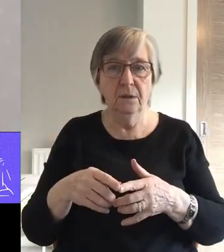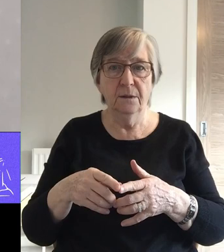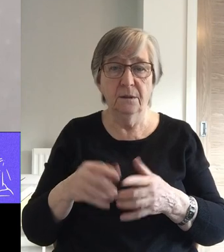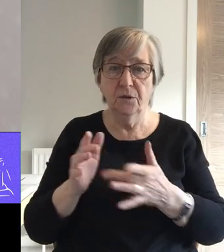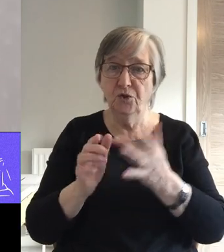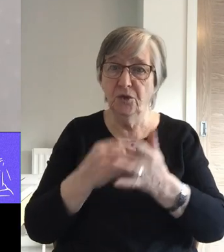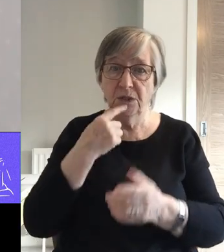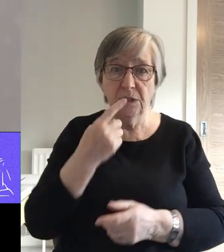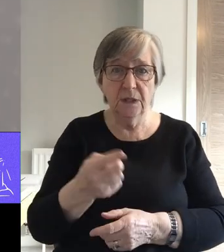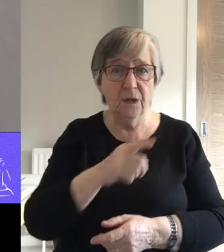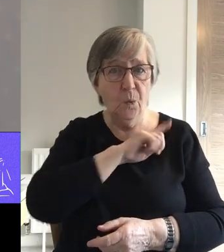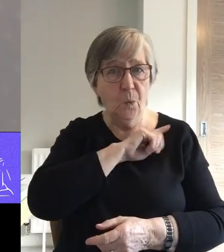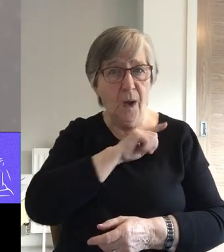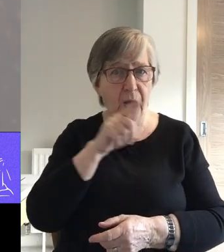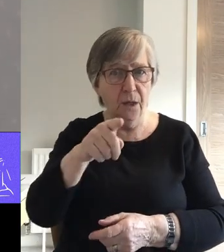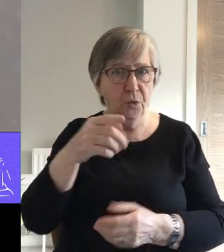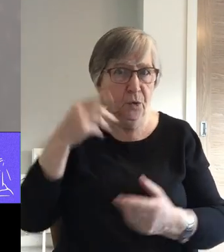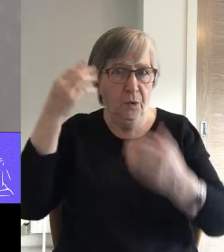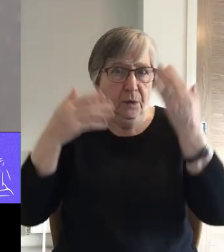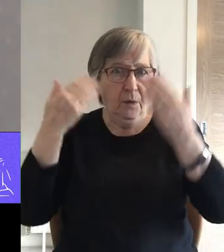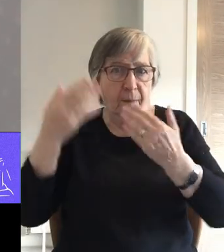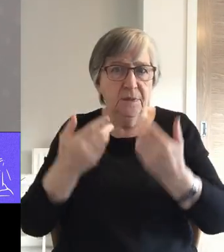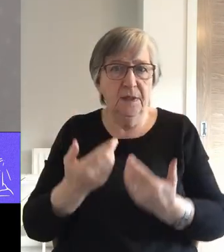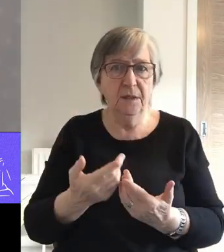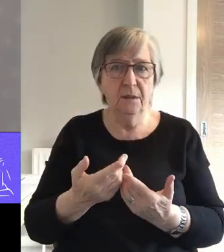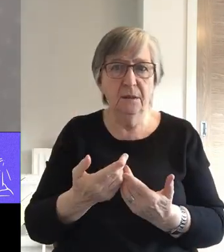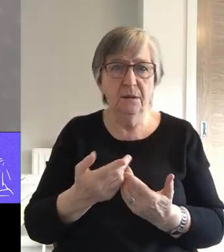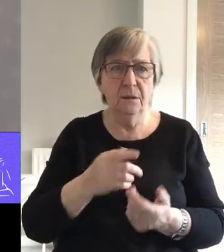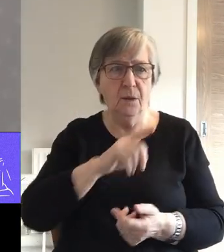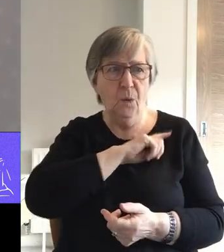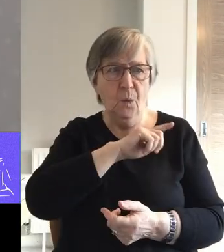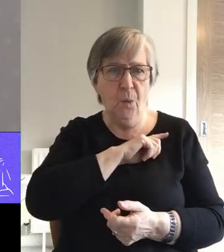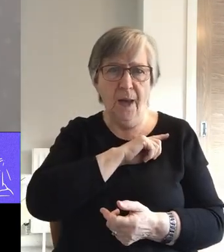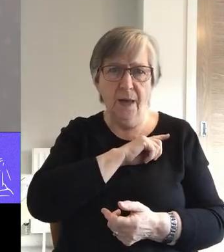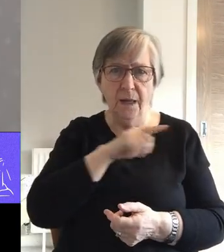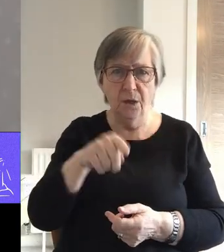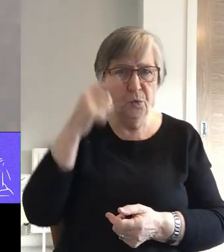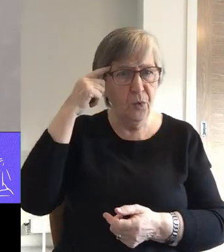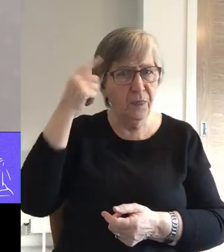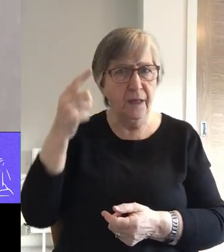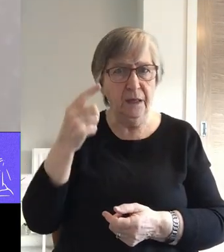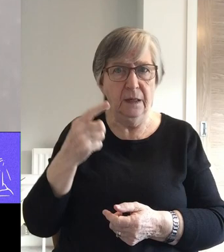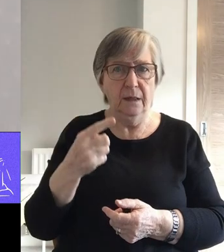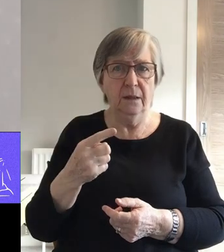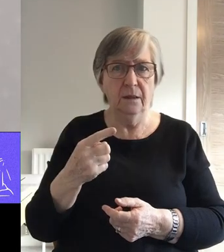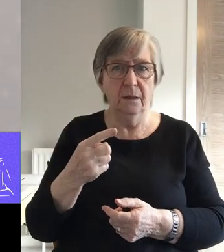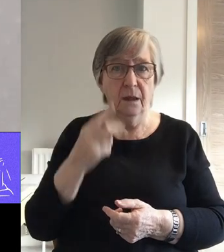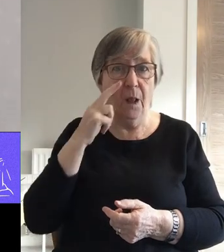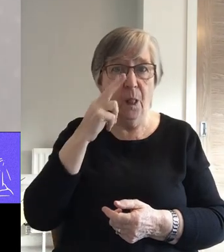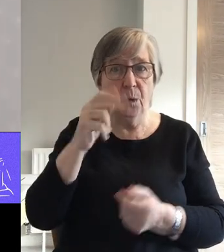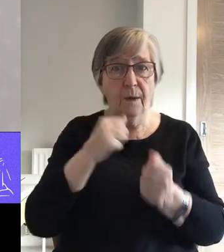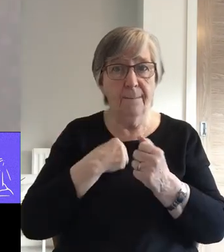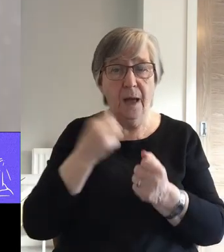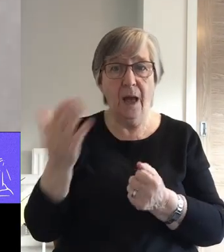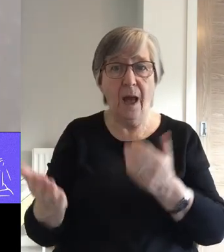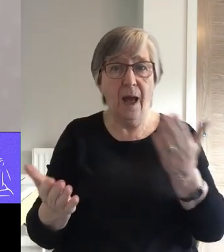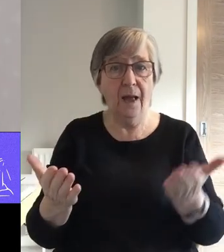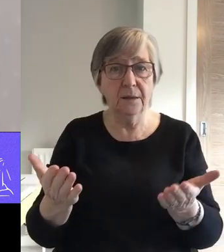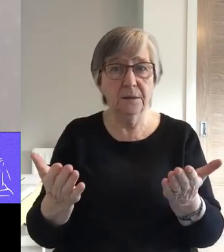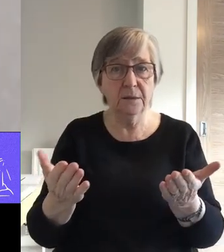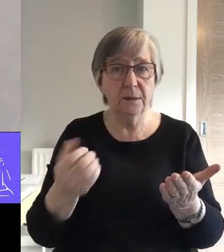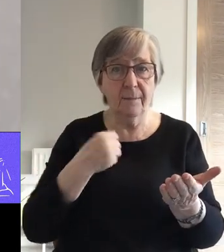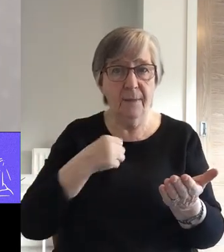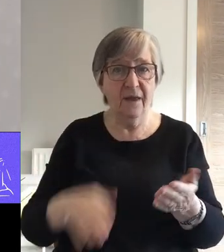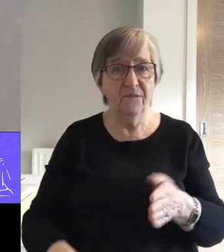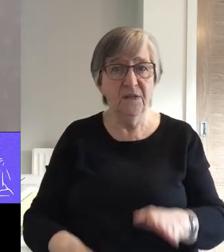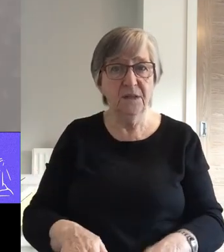them, Why are you troubled? And why do troubles rise in your minds? Look at my hands and my